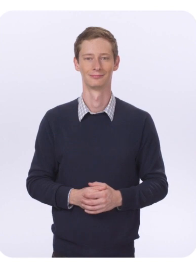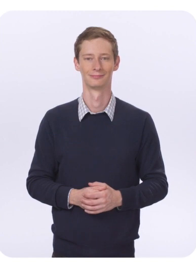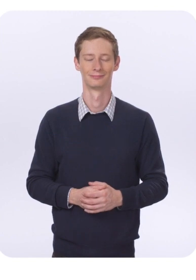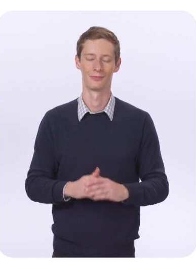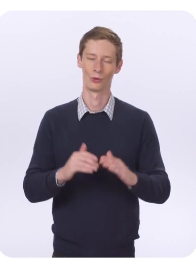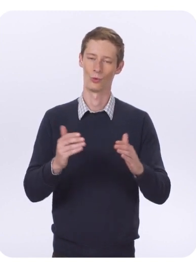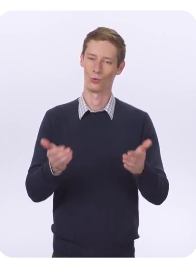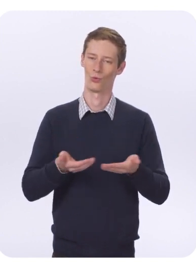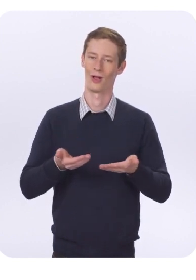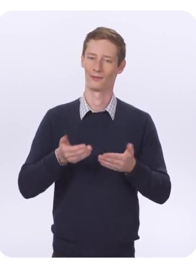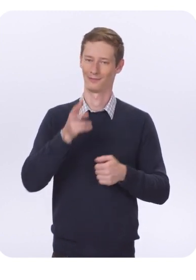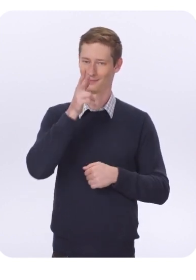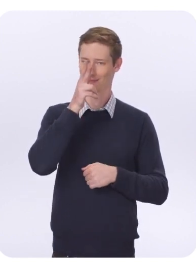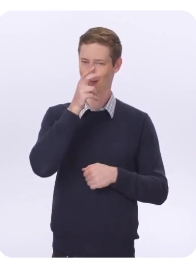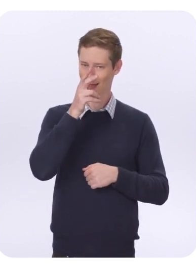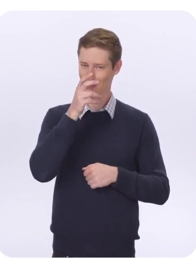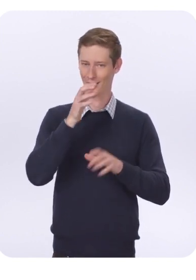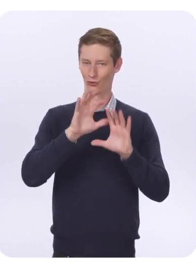Welcome to the insect realm.